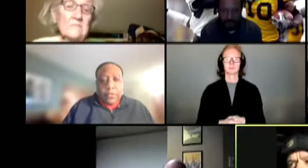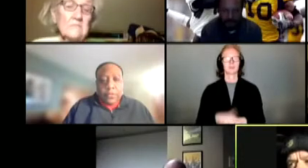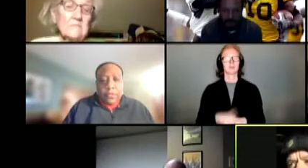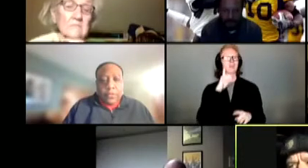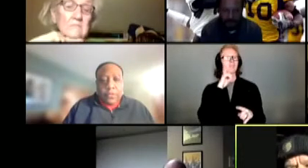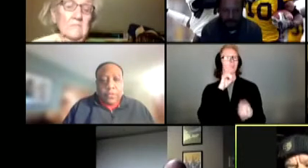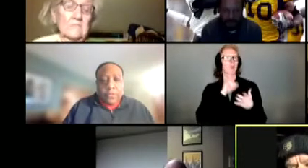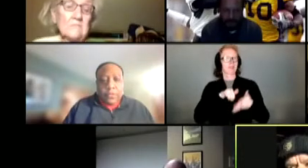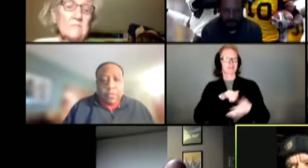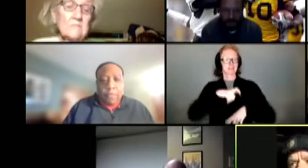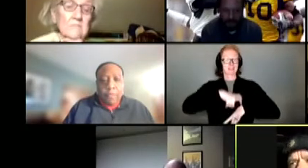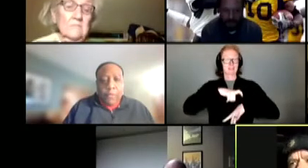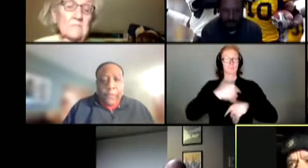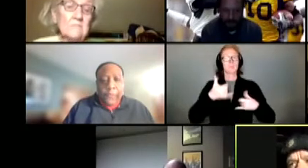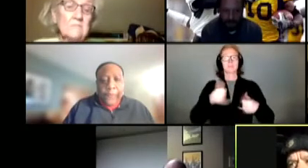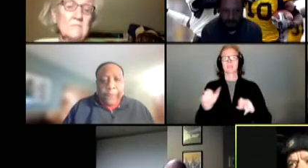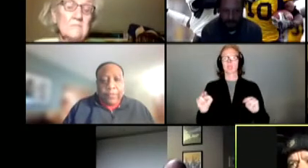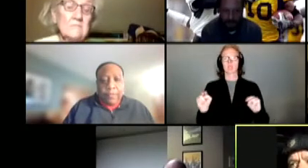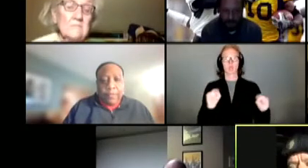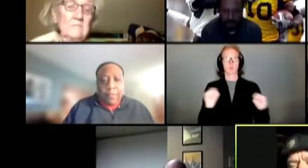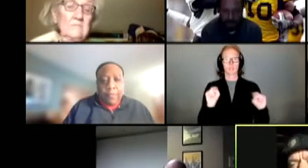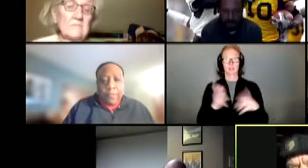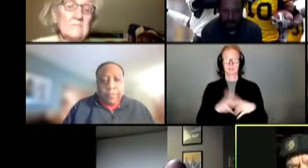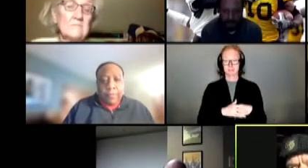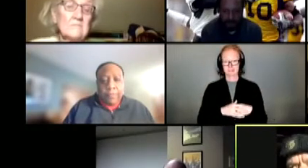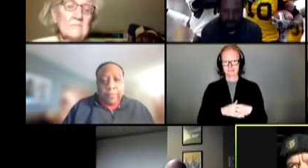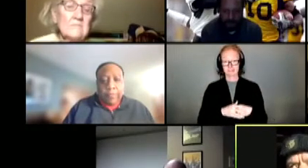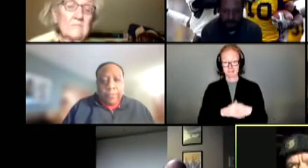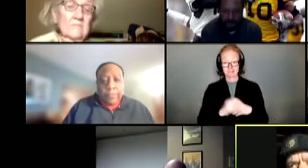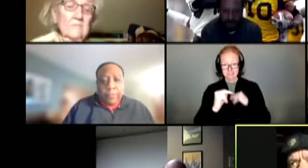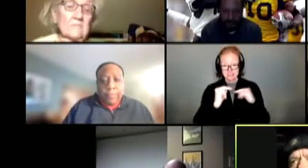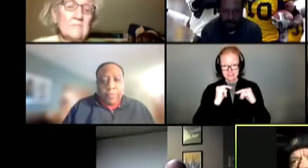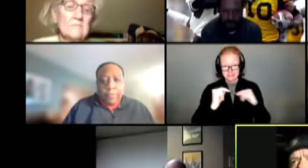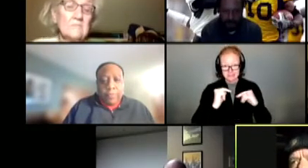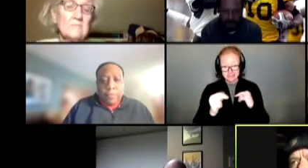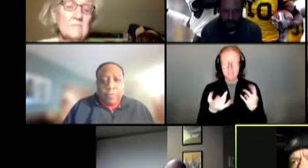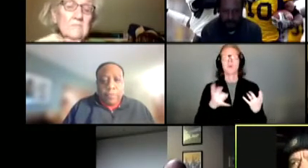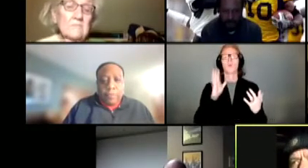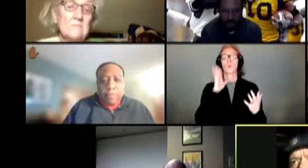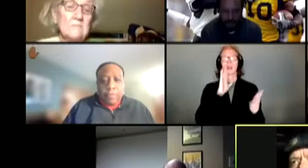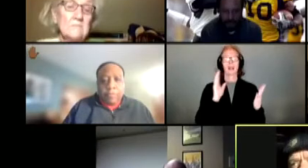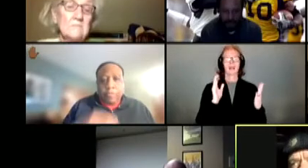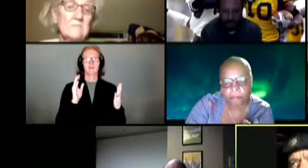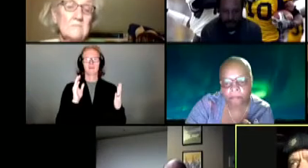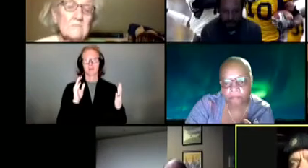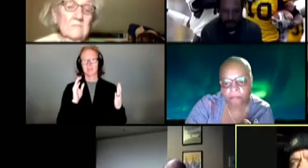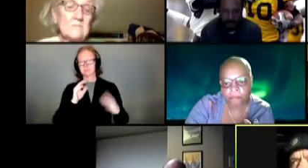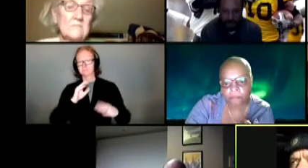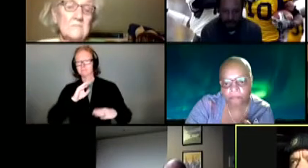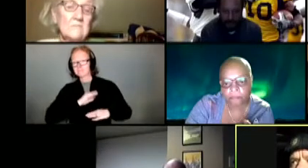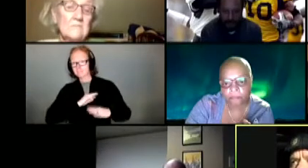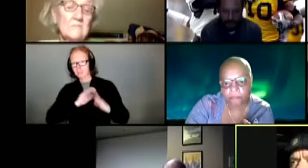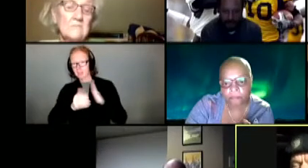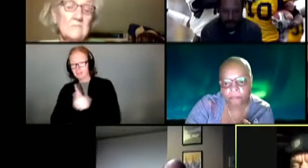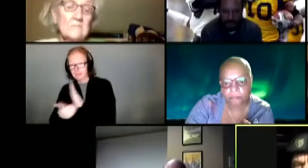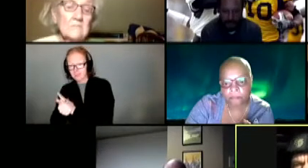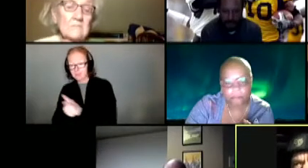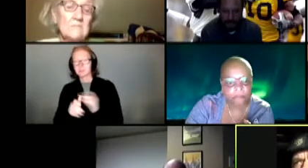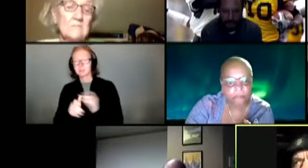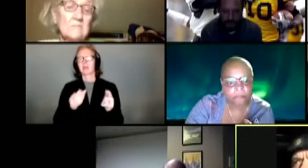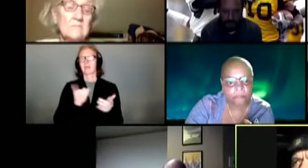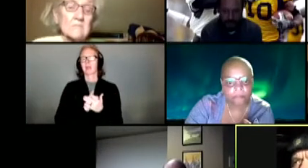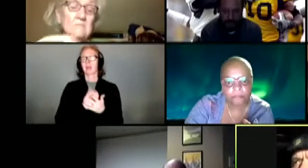still in negotiation. We hope to have a fairness hearing on the settlement agreement amendments in